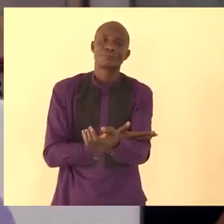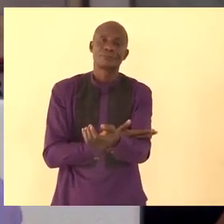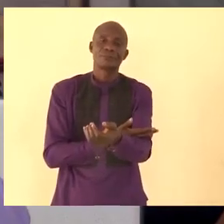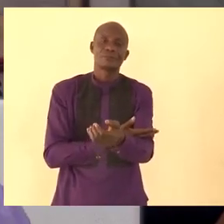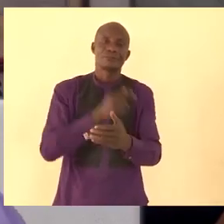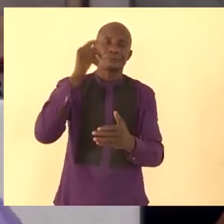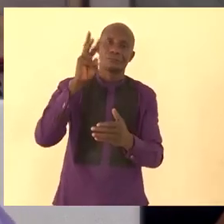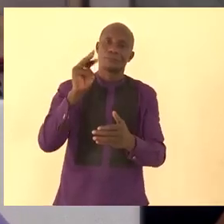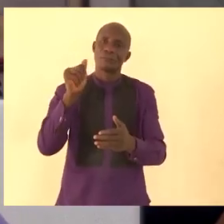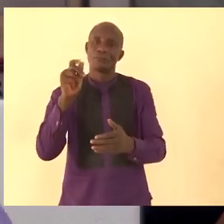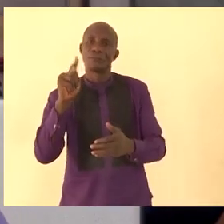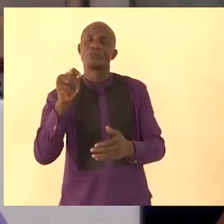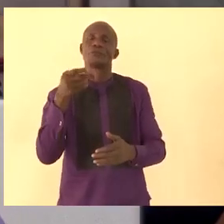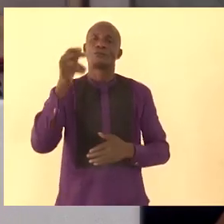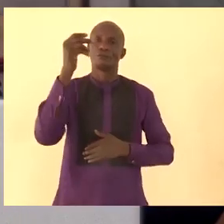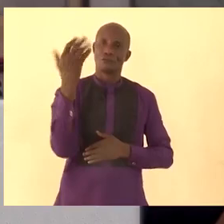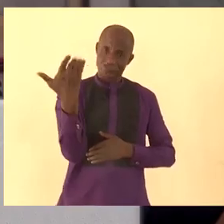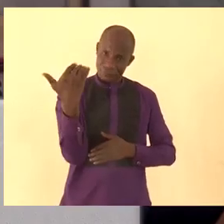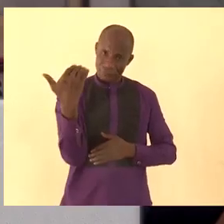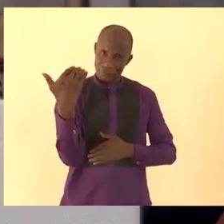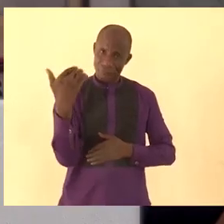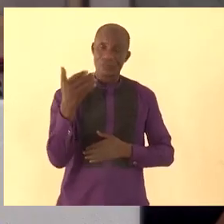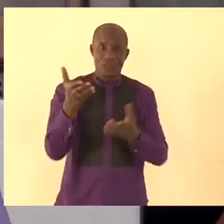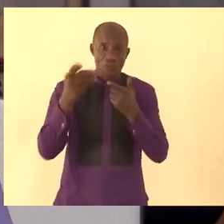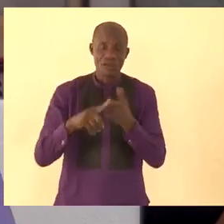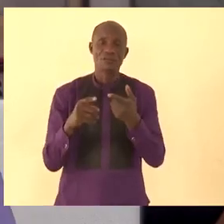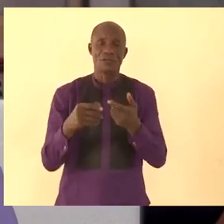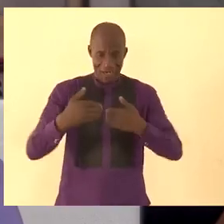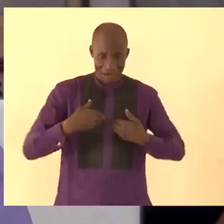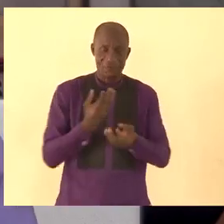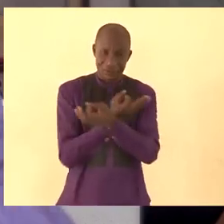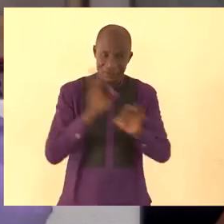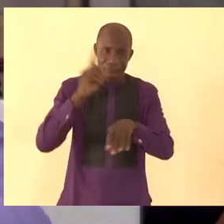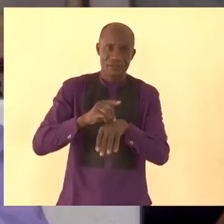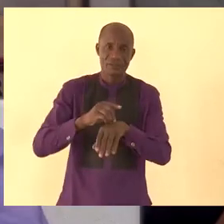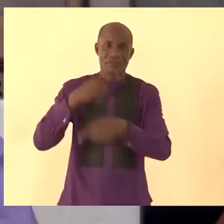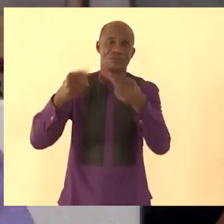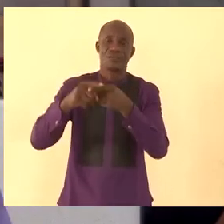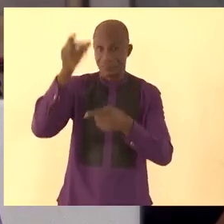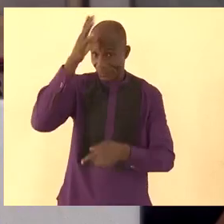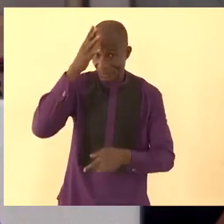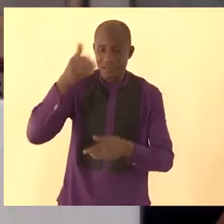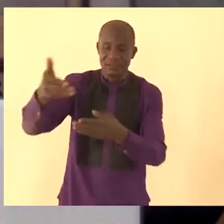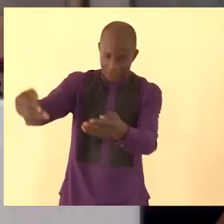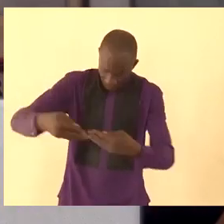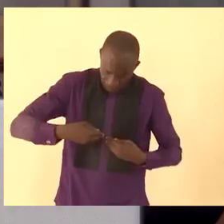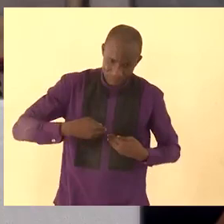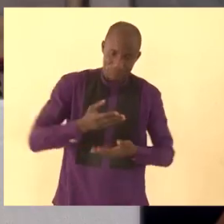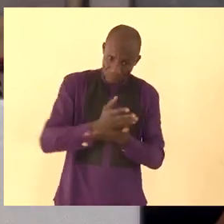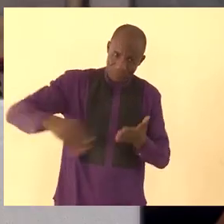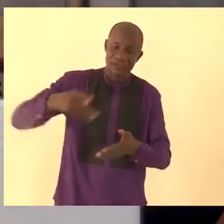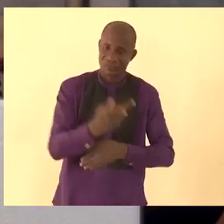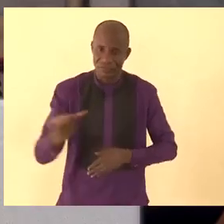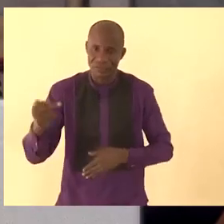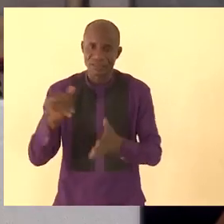verse 11 to 31. The prodigal son, say he wanted to exercise his freedom. He went to his father and said, give me the part of the property that belongs to